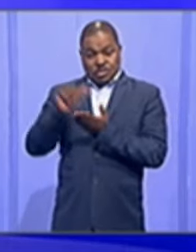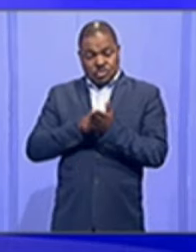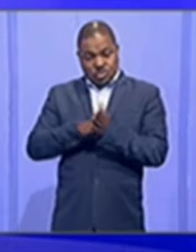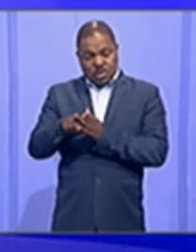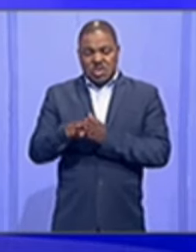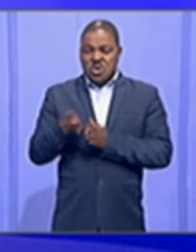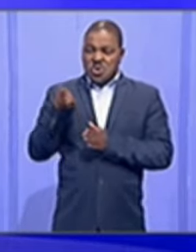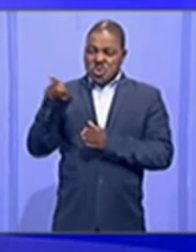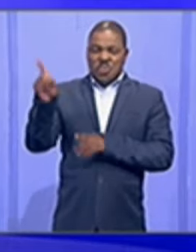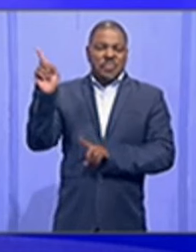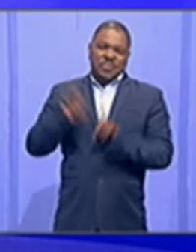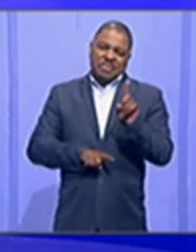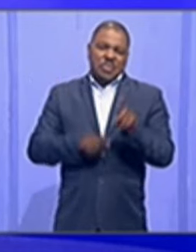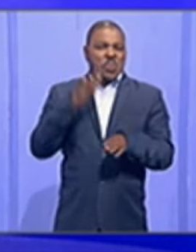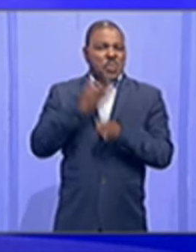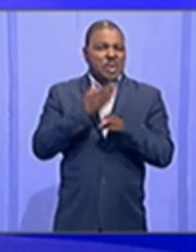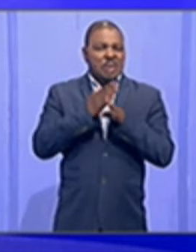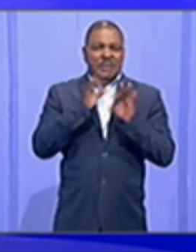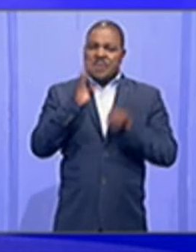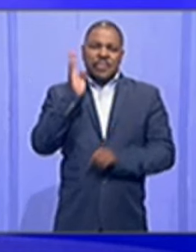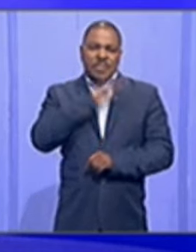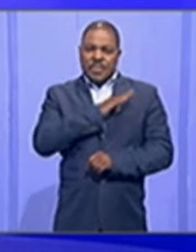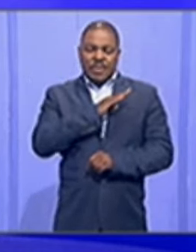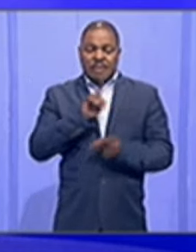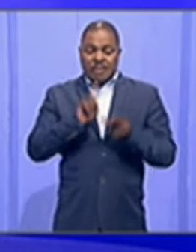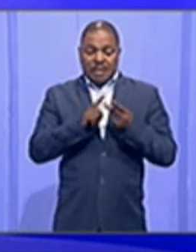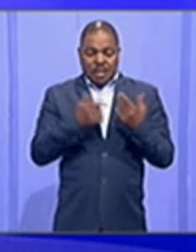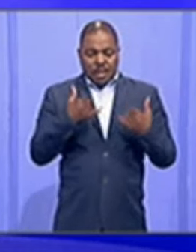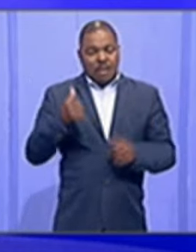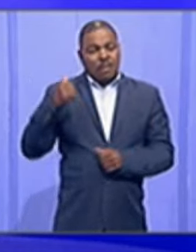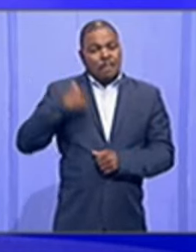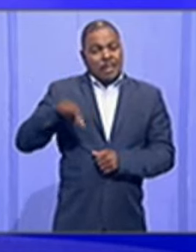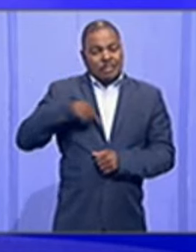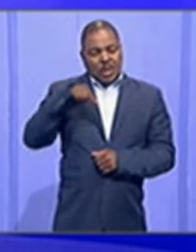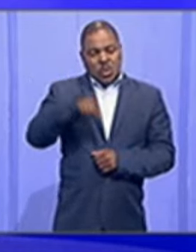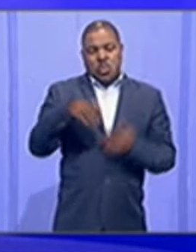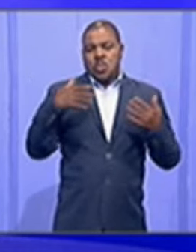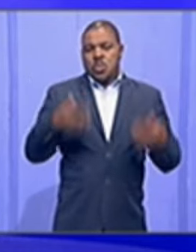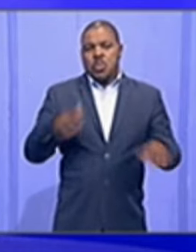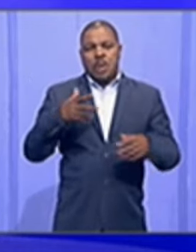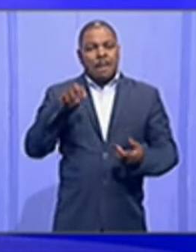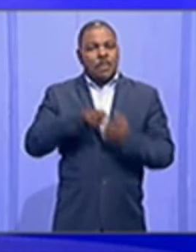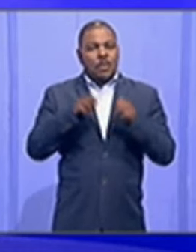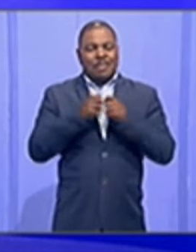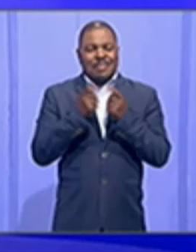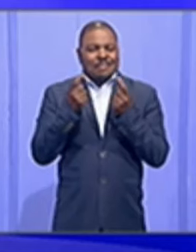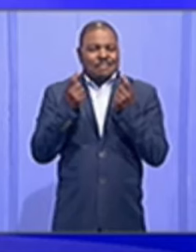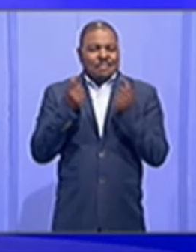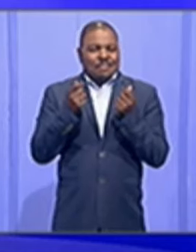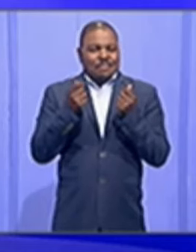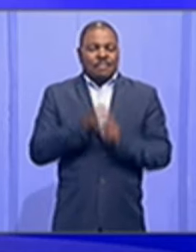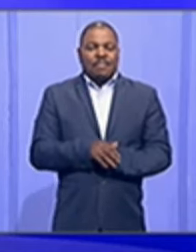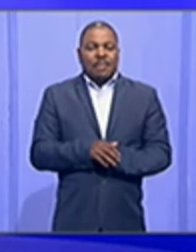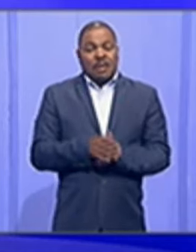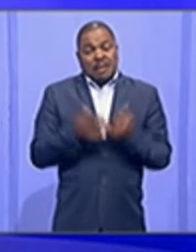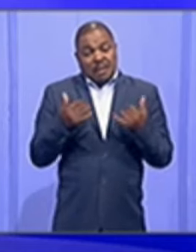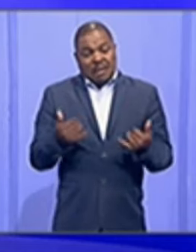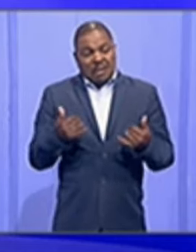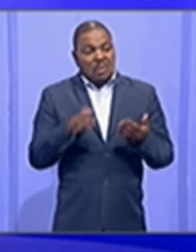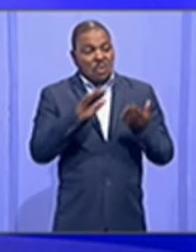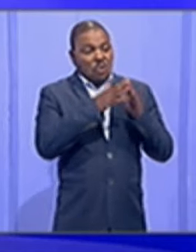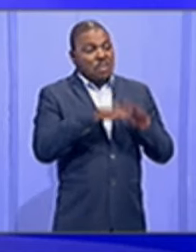o paletswe ke go dira mošomo wa gagwe gomme o tlogetše mmasepala wa Tshwane o le ka gare ga mathata a ditšhelete e le go seo se tlholago gore